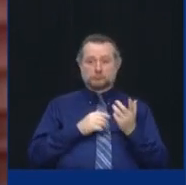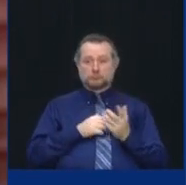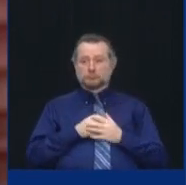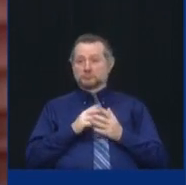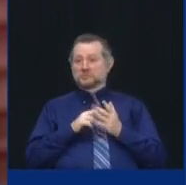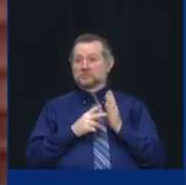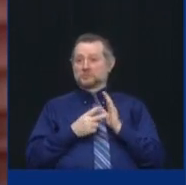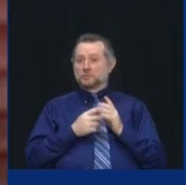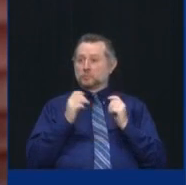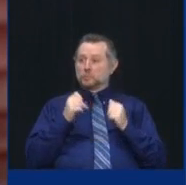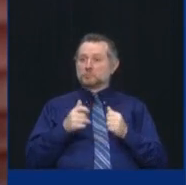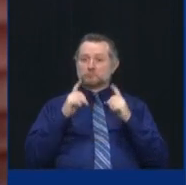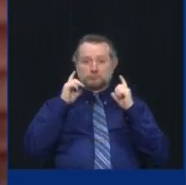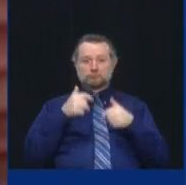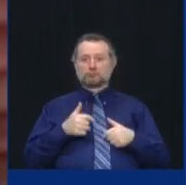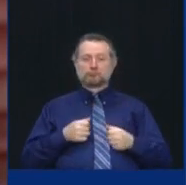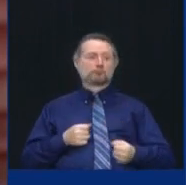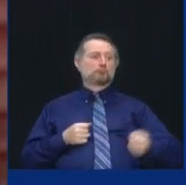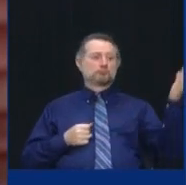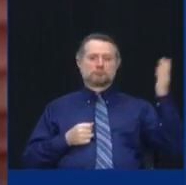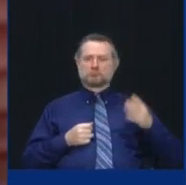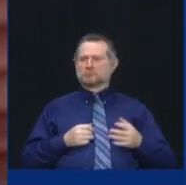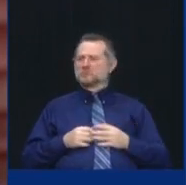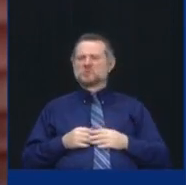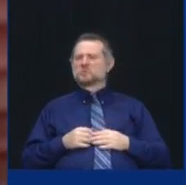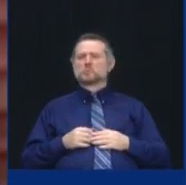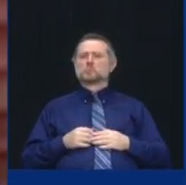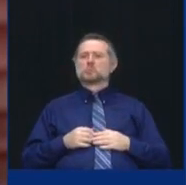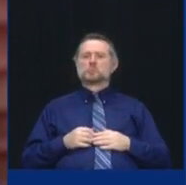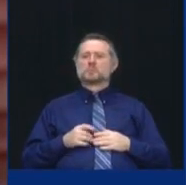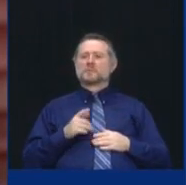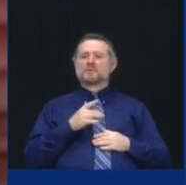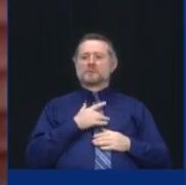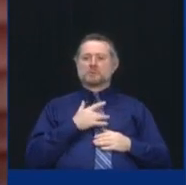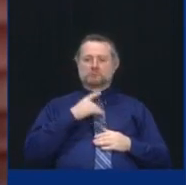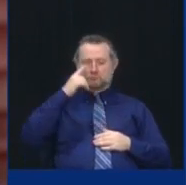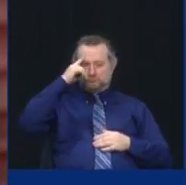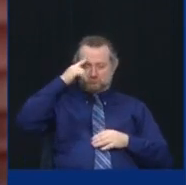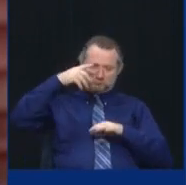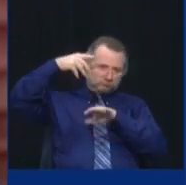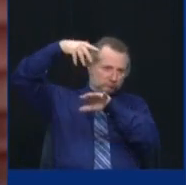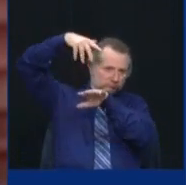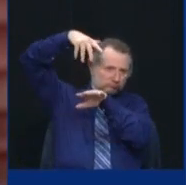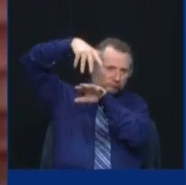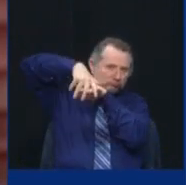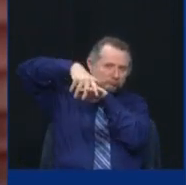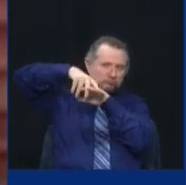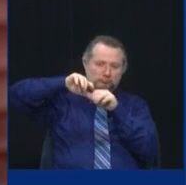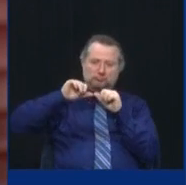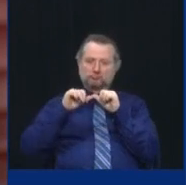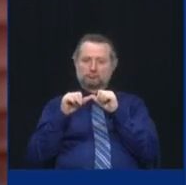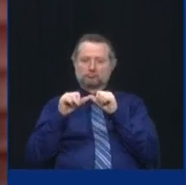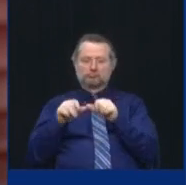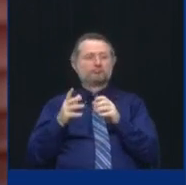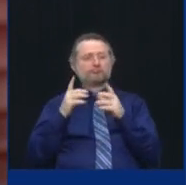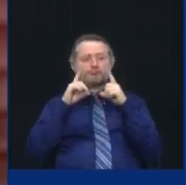switch and be over this. I think there's going to be lingering concern, et